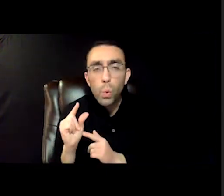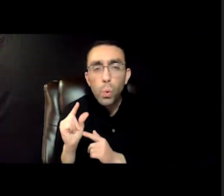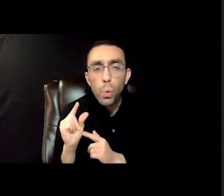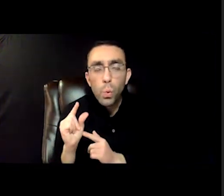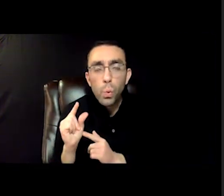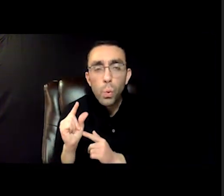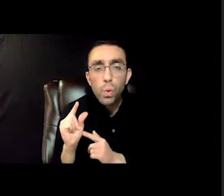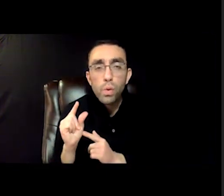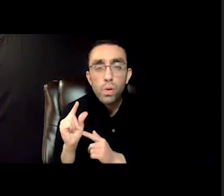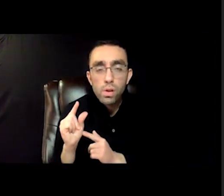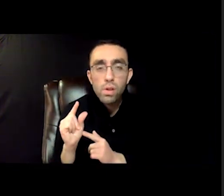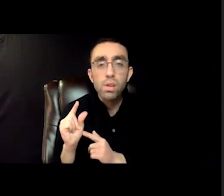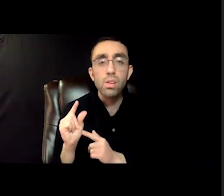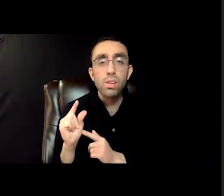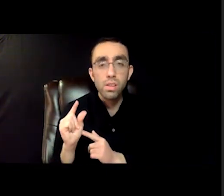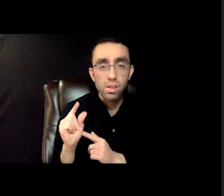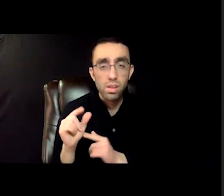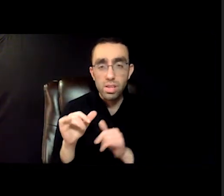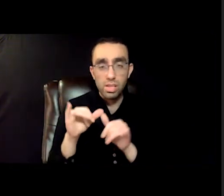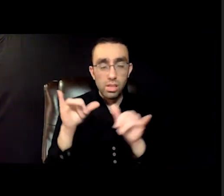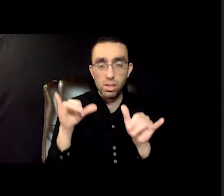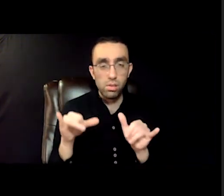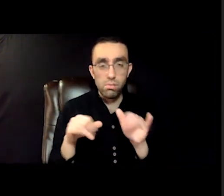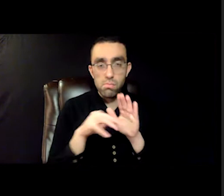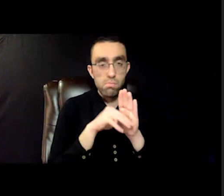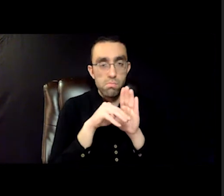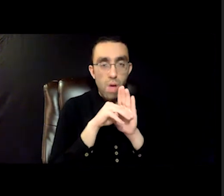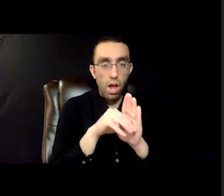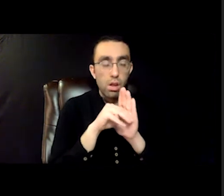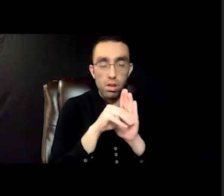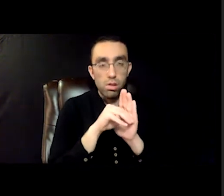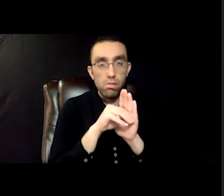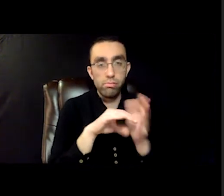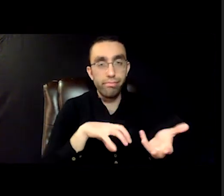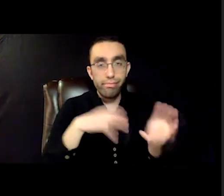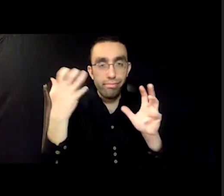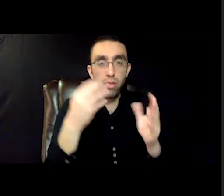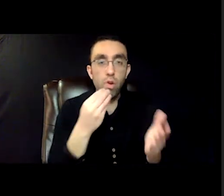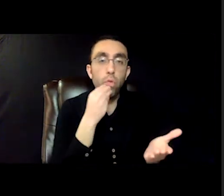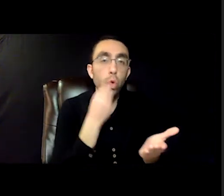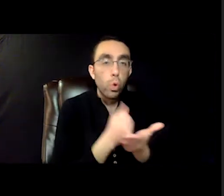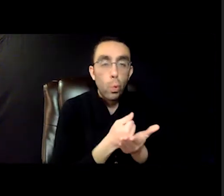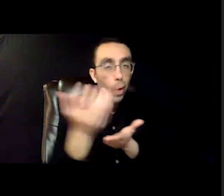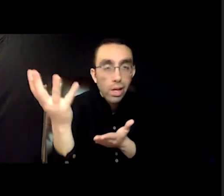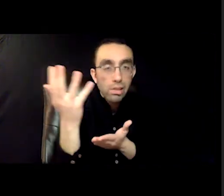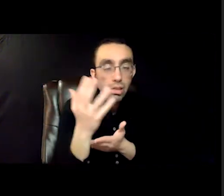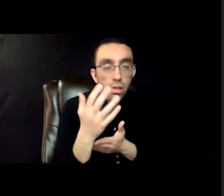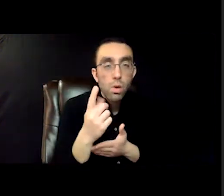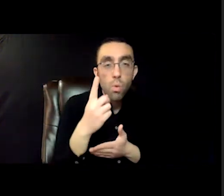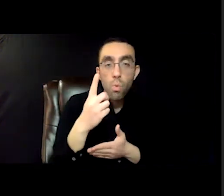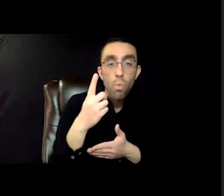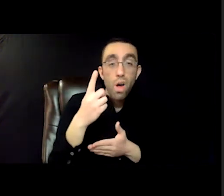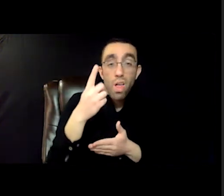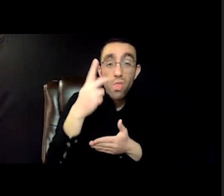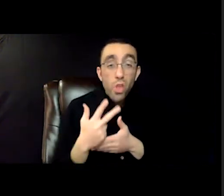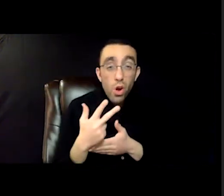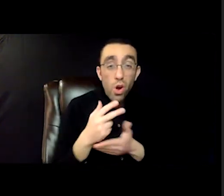caught in an inefficient model of industrial agriculture, of food waste, which is a third of it is wasted,